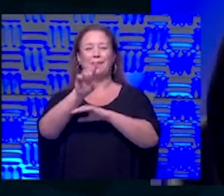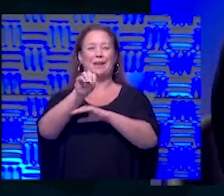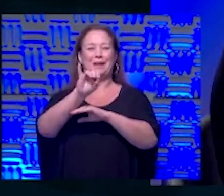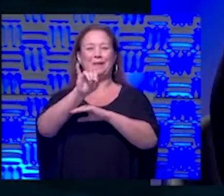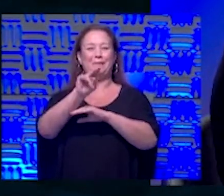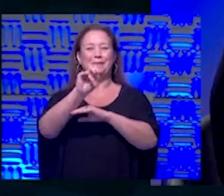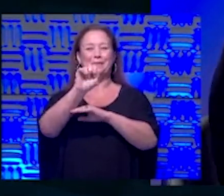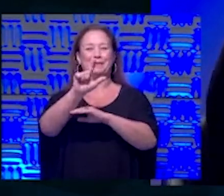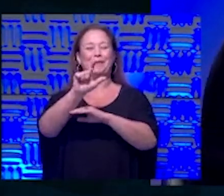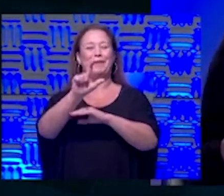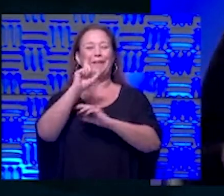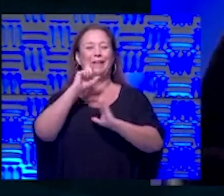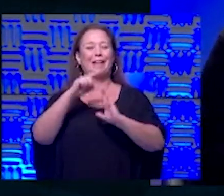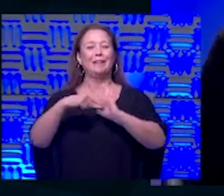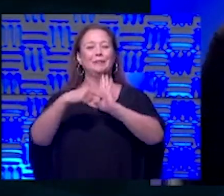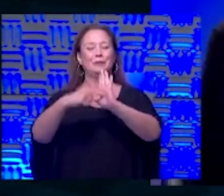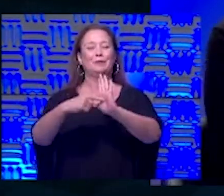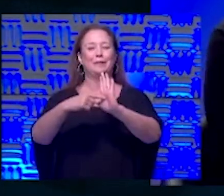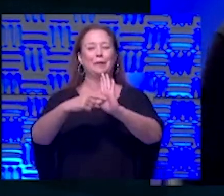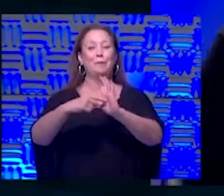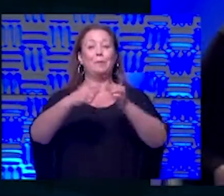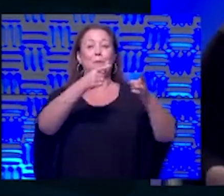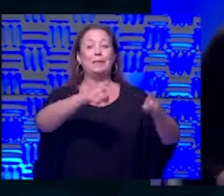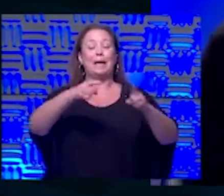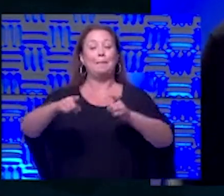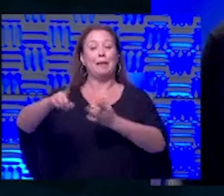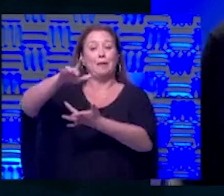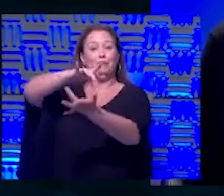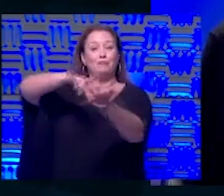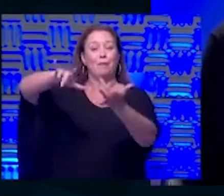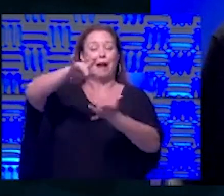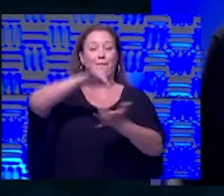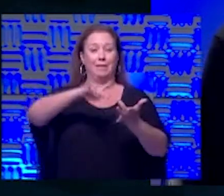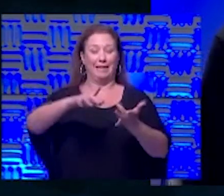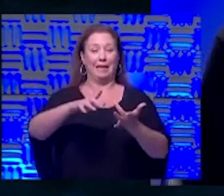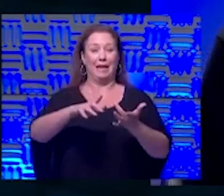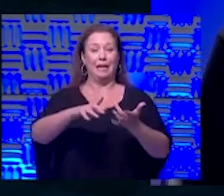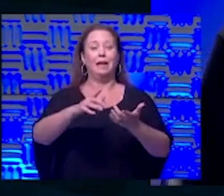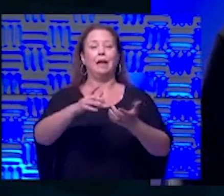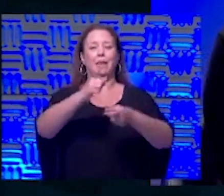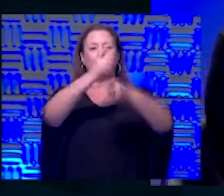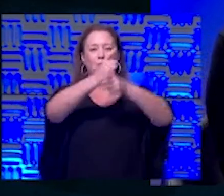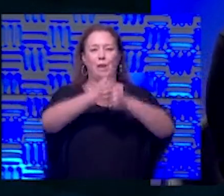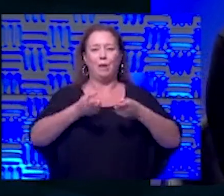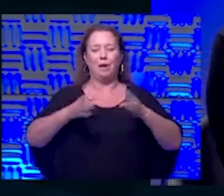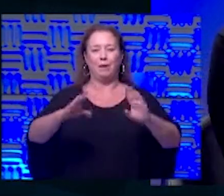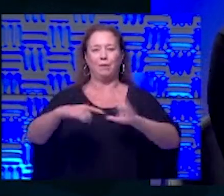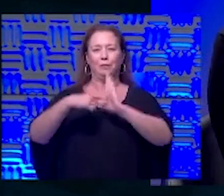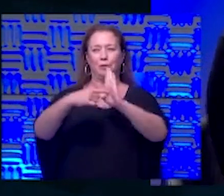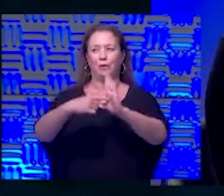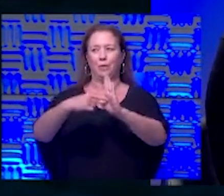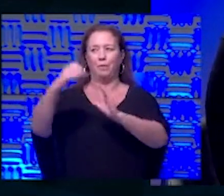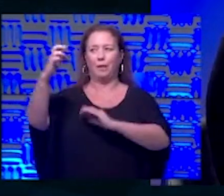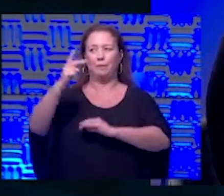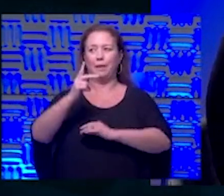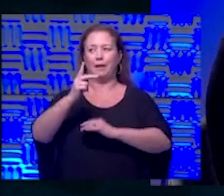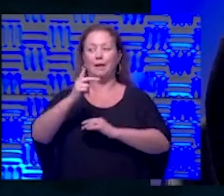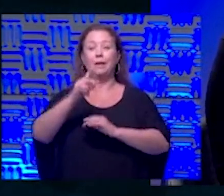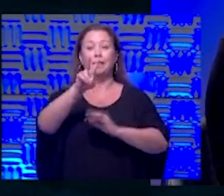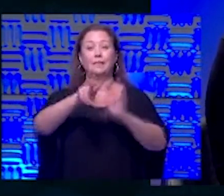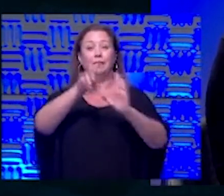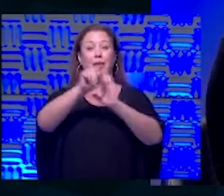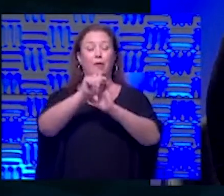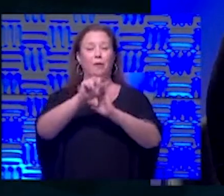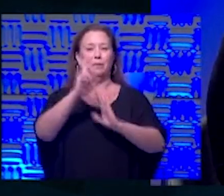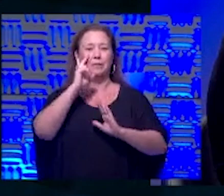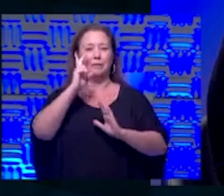journalist and kind of gave us a behind-the-scenes look at how you were traveling and how you were doing it right. So I want to show that, and when we come back from this quick video, I want to talk about